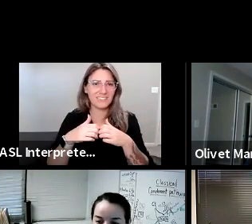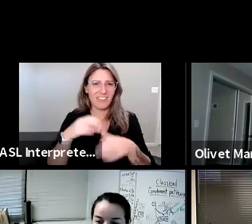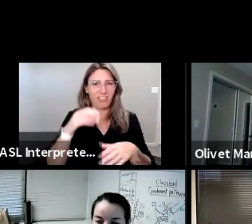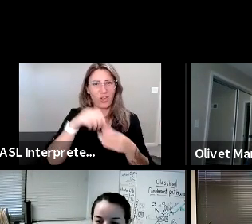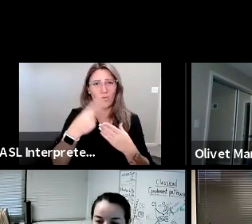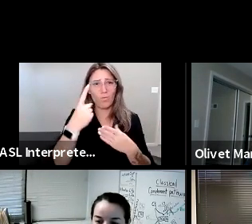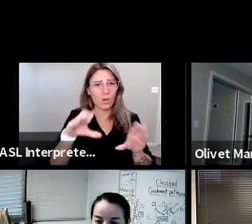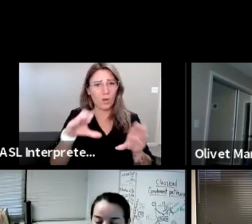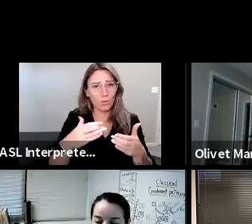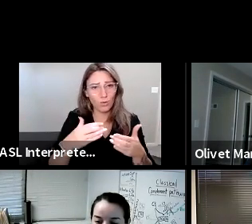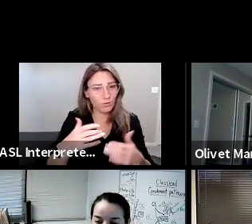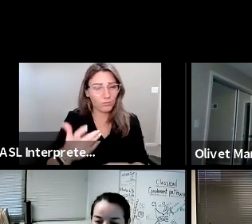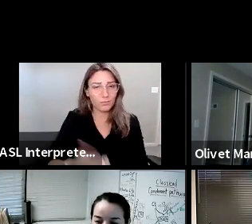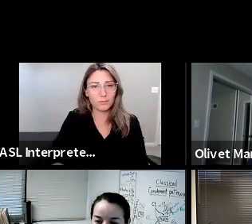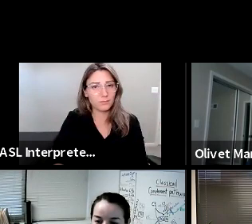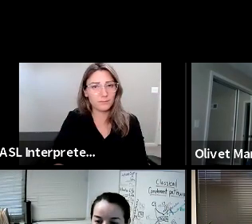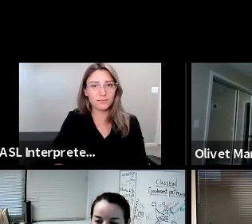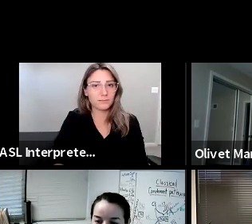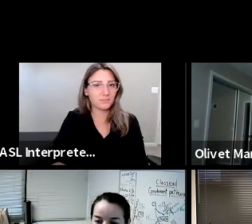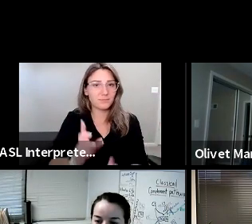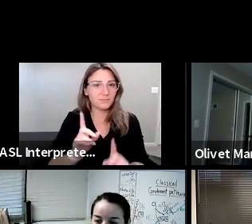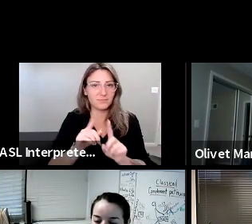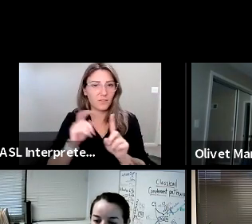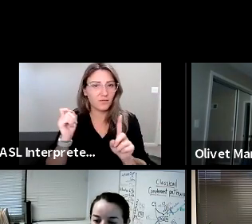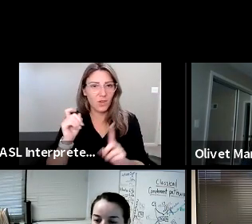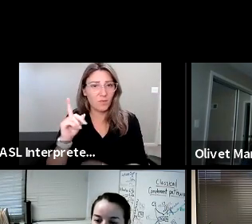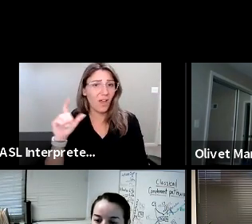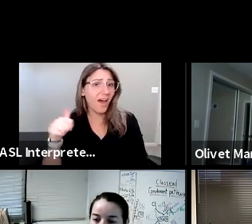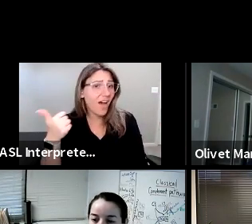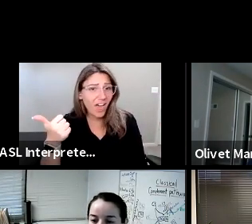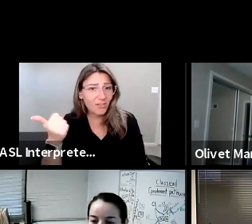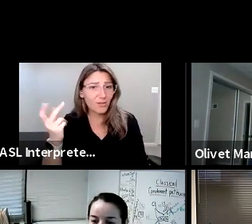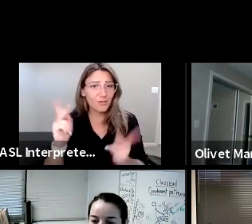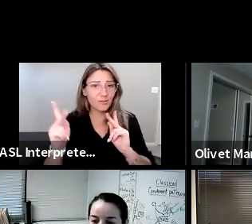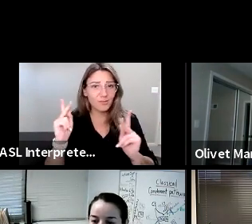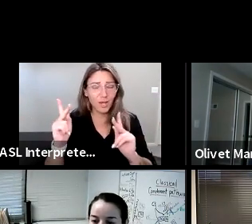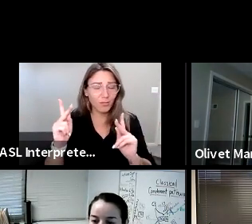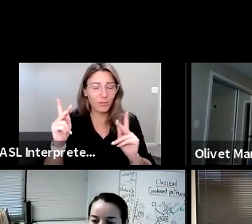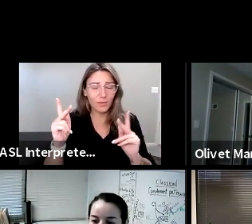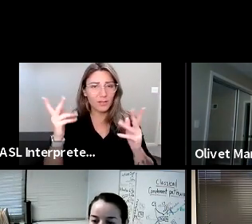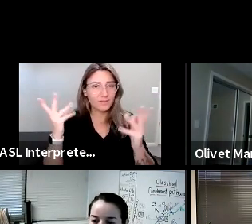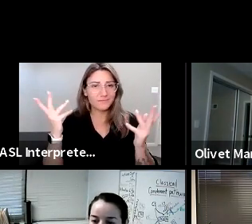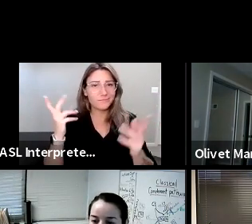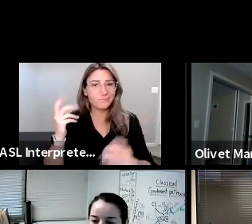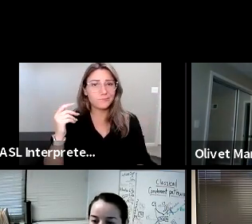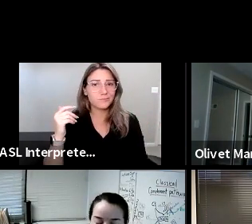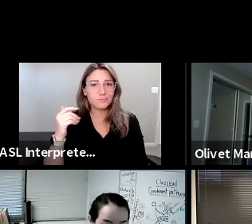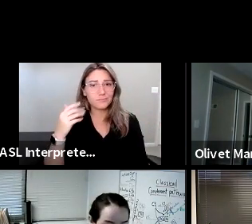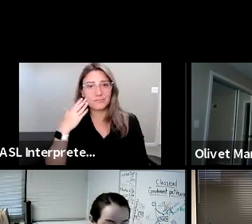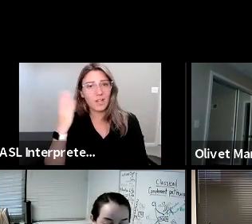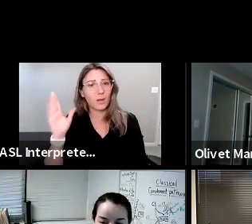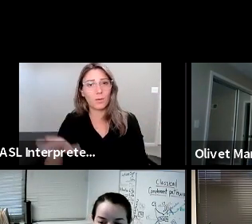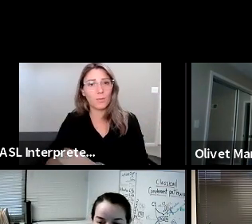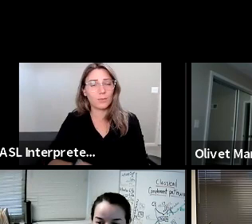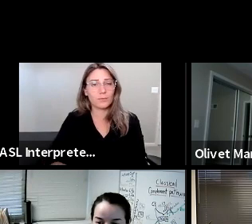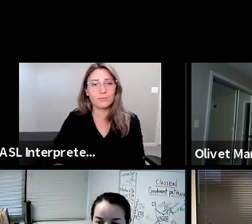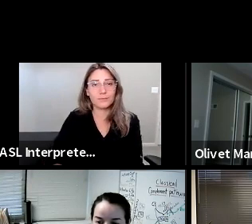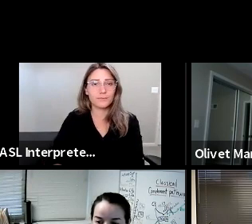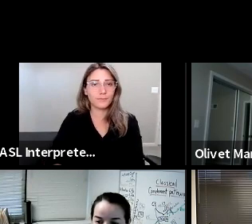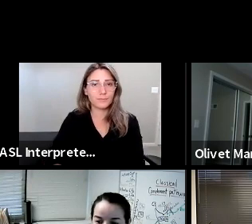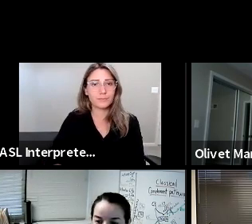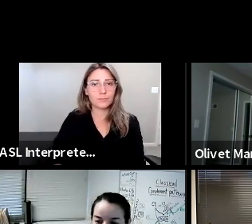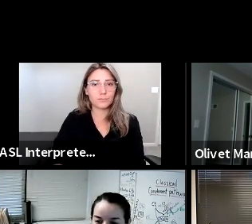group by other people somehow. So I don't know.